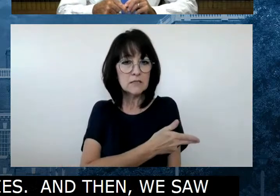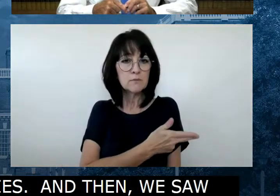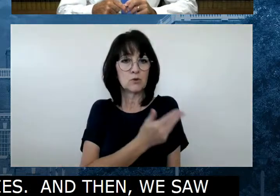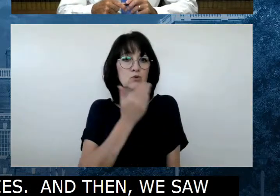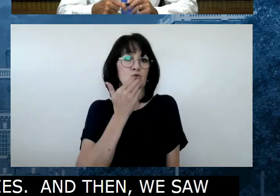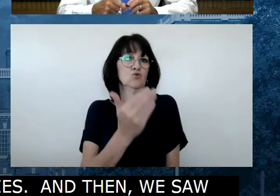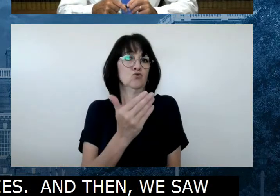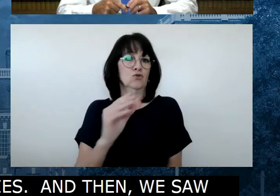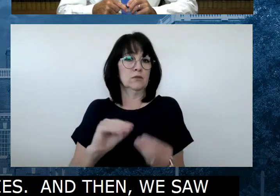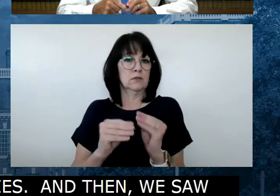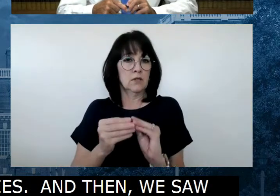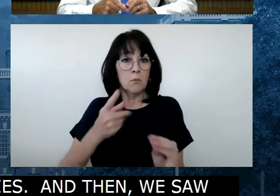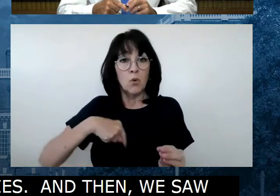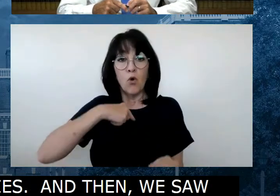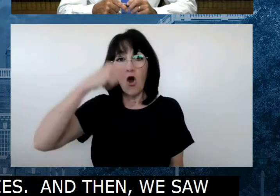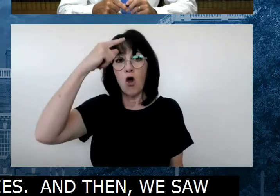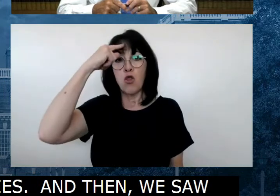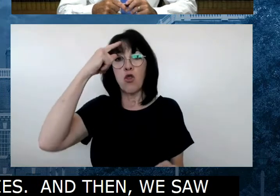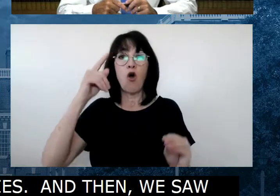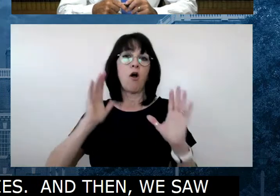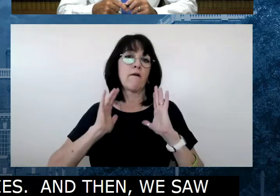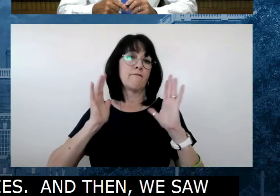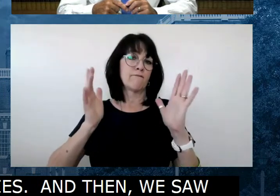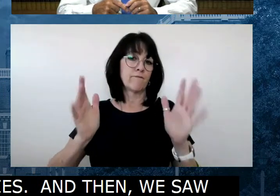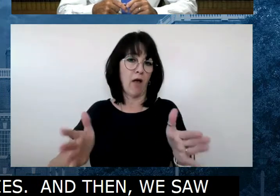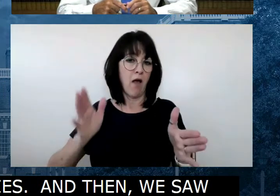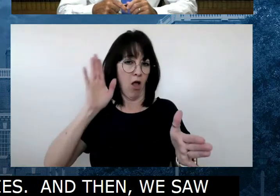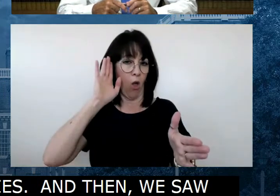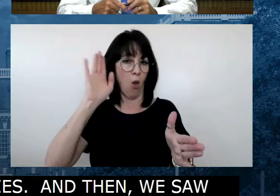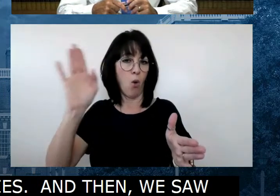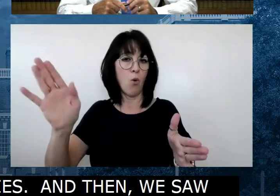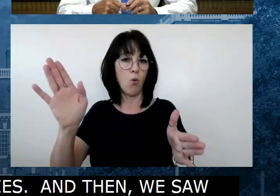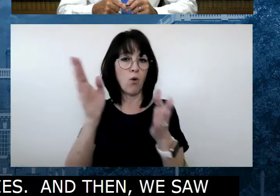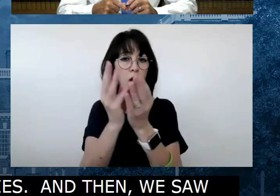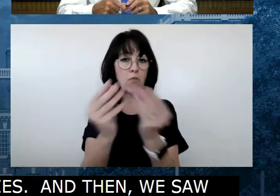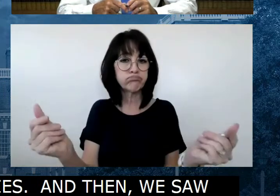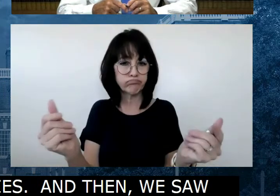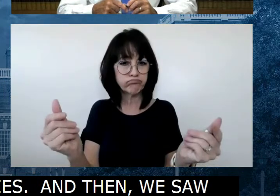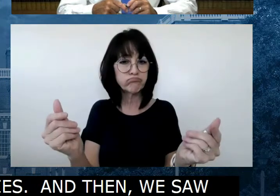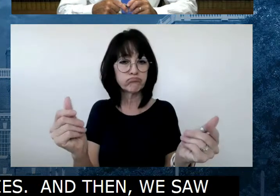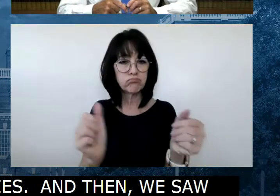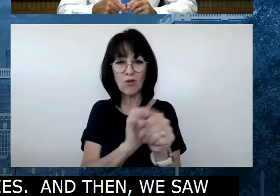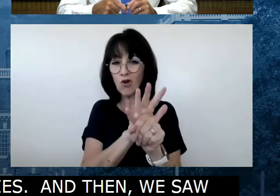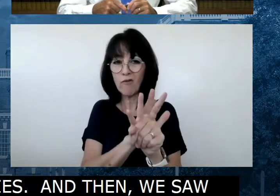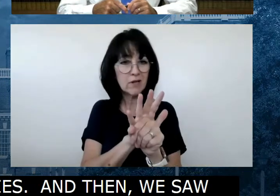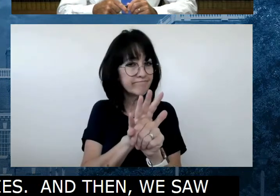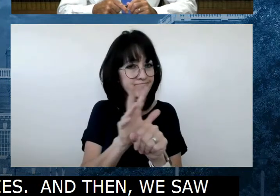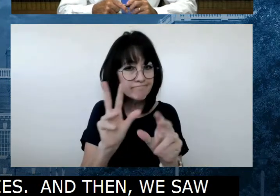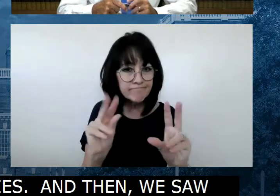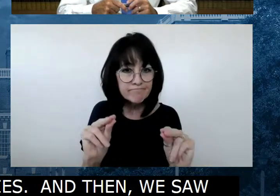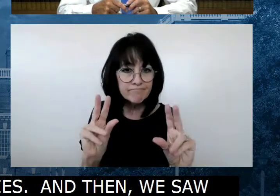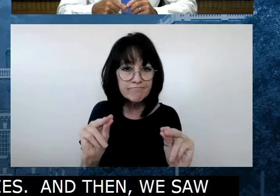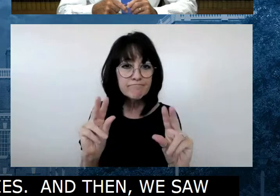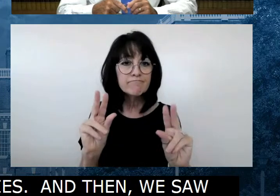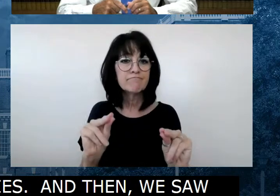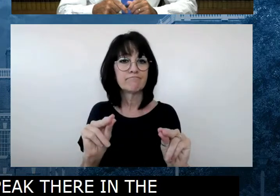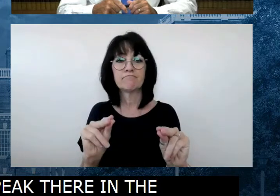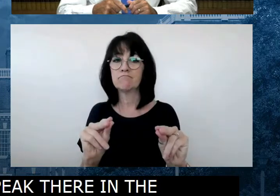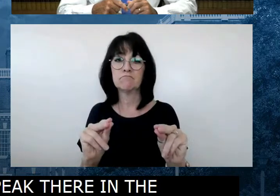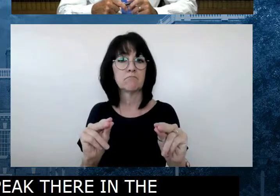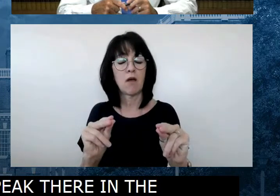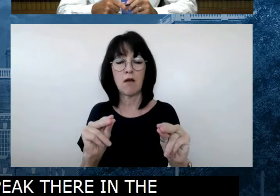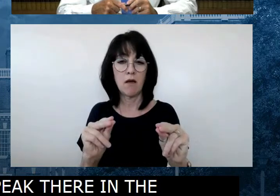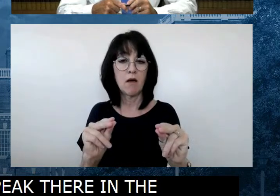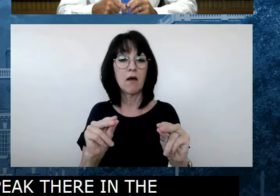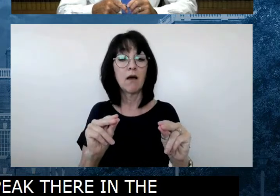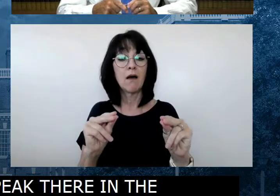rise up, the late fall peak there in the December holidays, first of the new